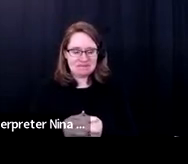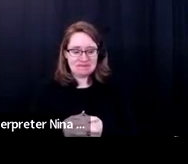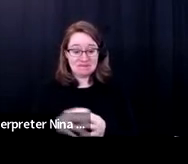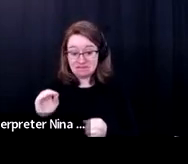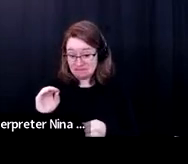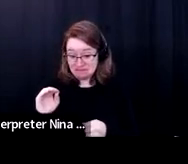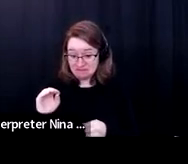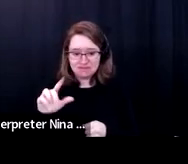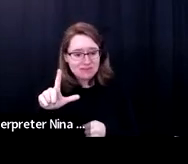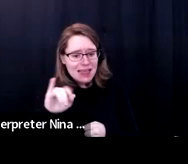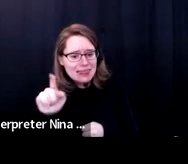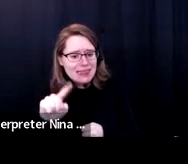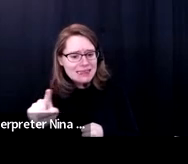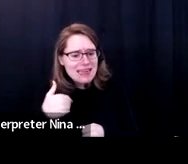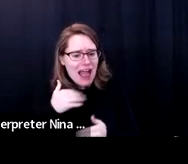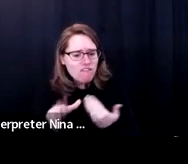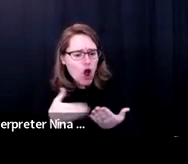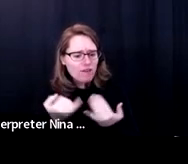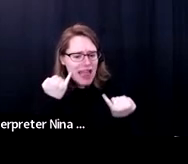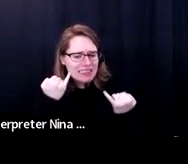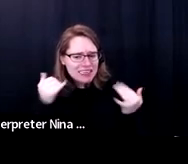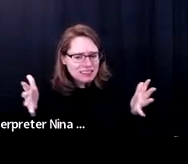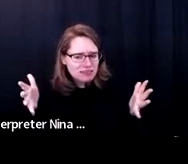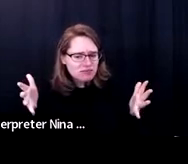Liz, do we have all of the ideas over here?